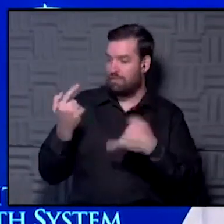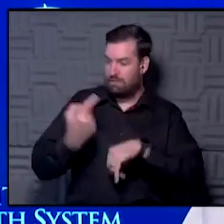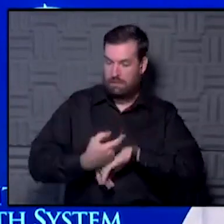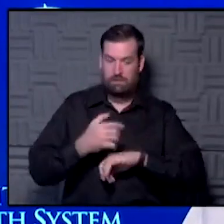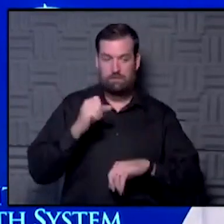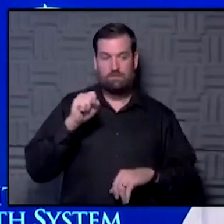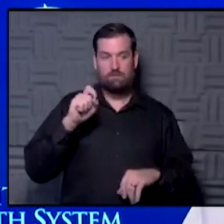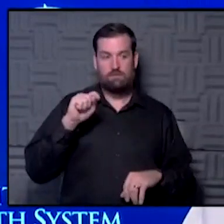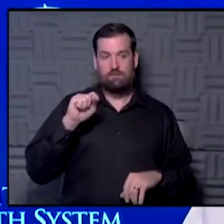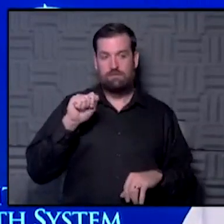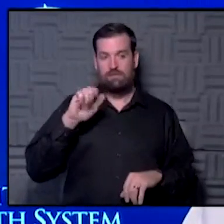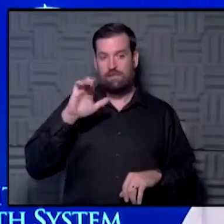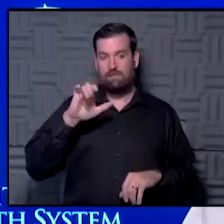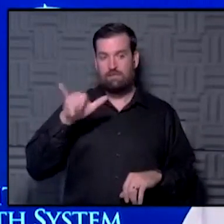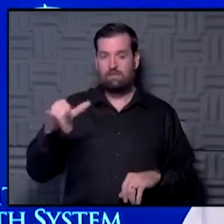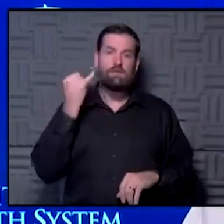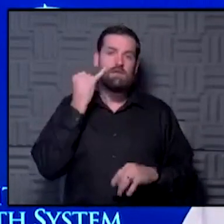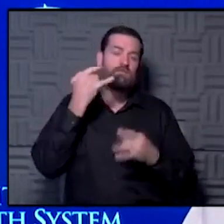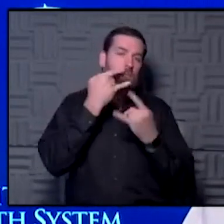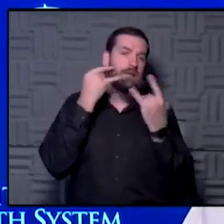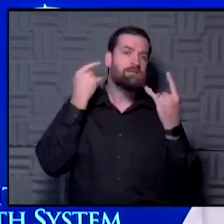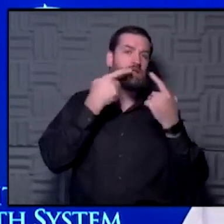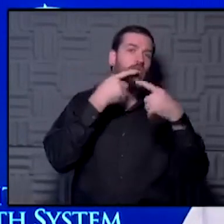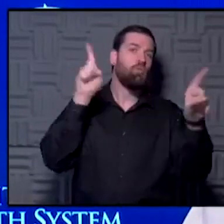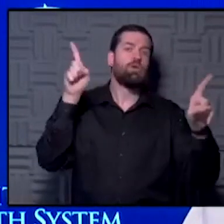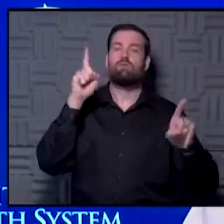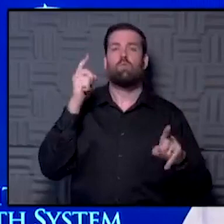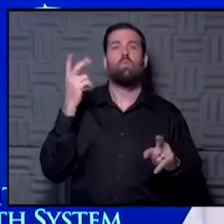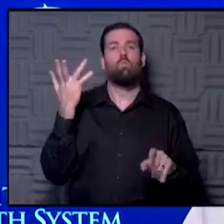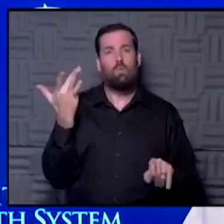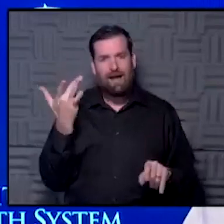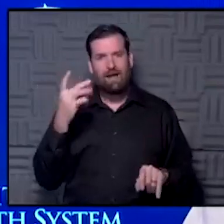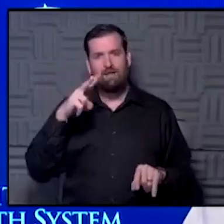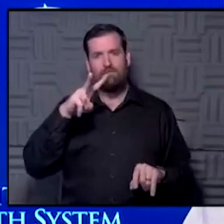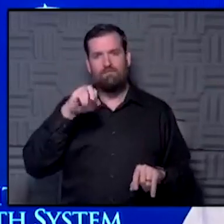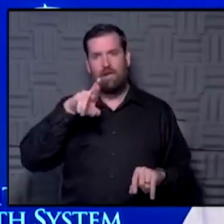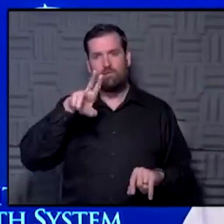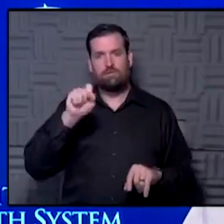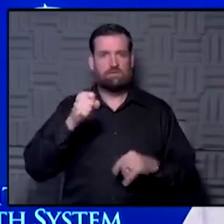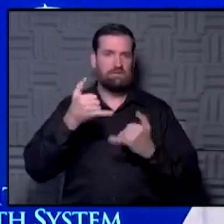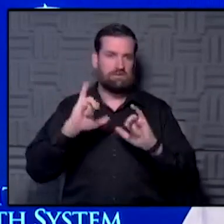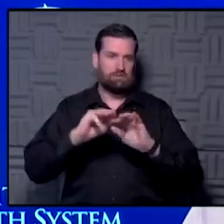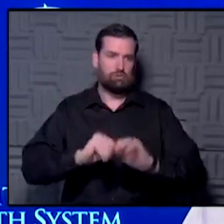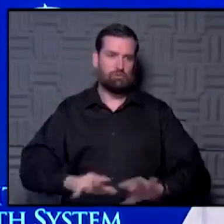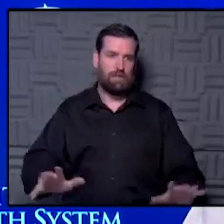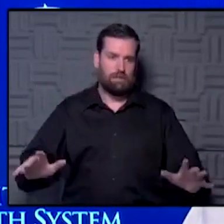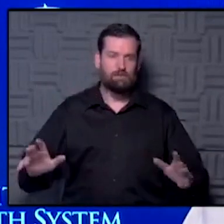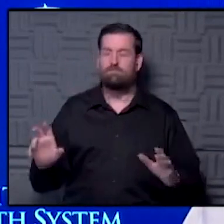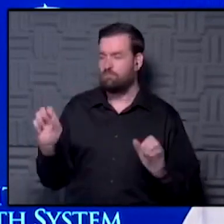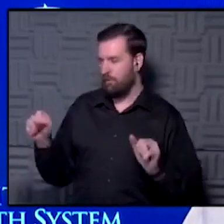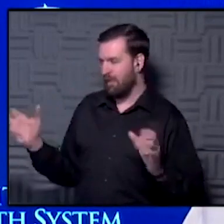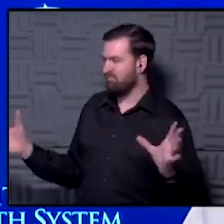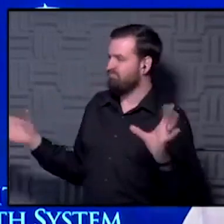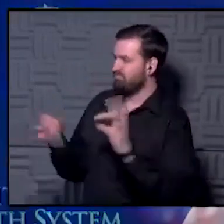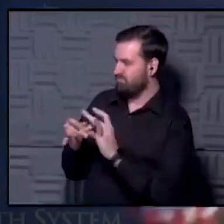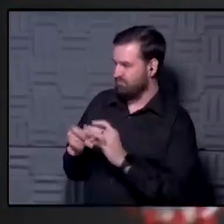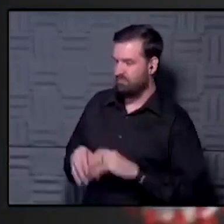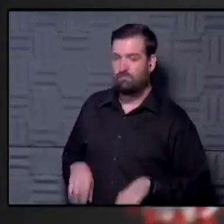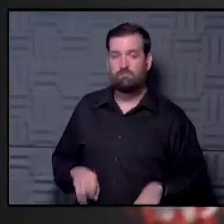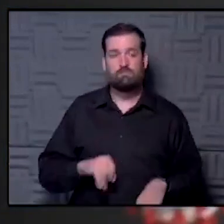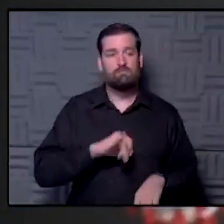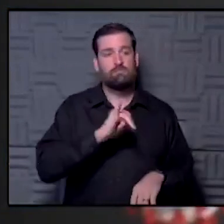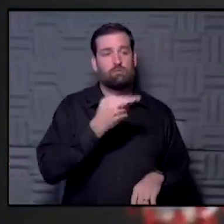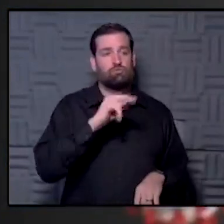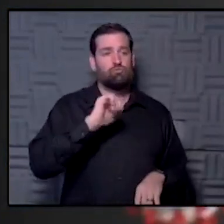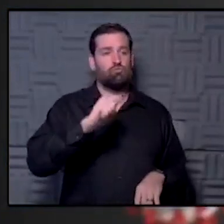Stacy who says, if masking works, why is the virus still spreading? So let's look at this next question, and you can wrap it all together. I'll do that. The Yeah. journal